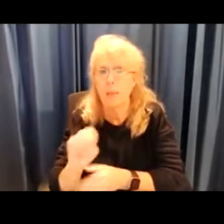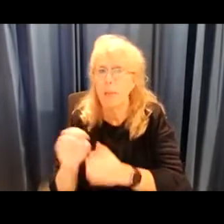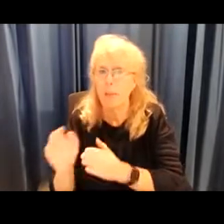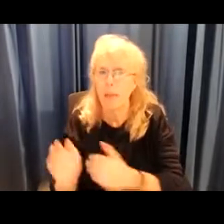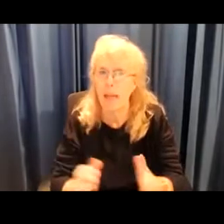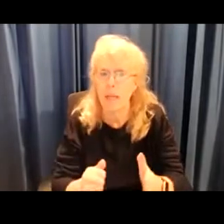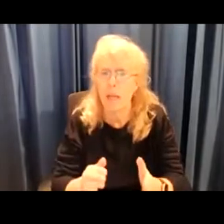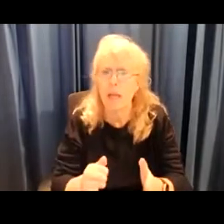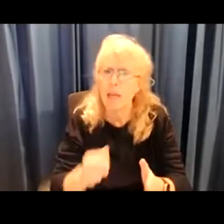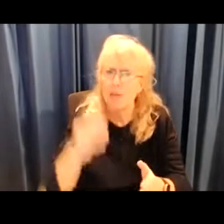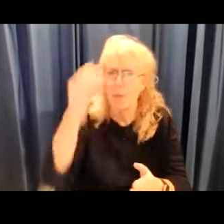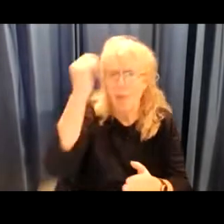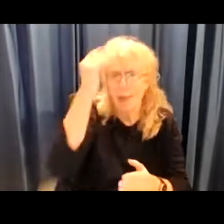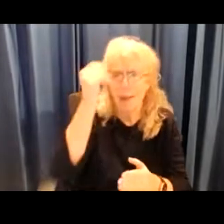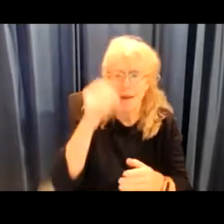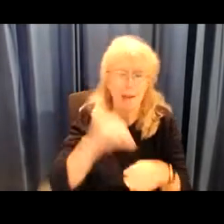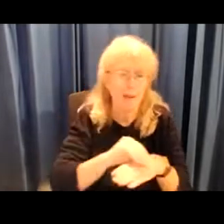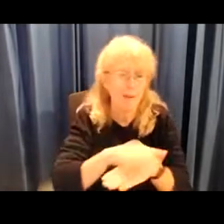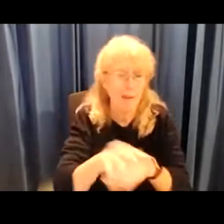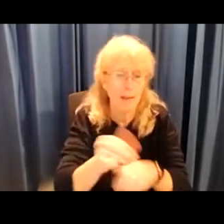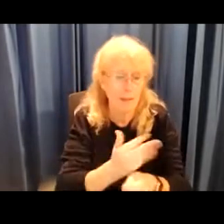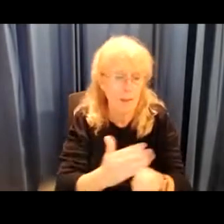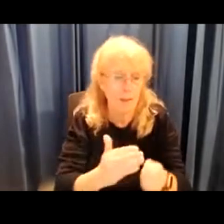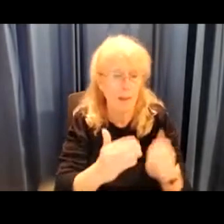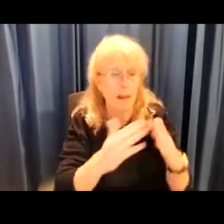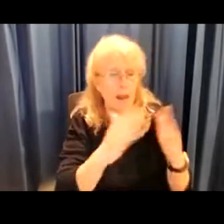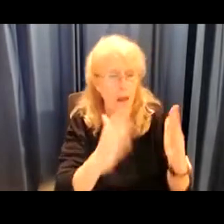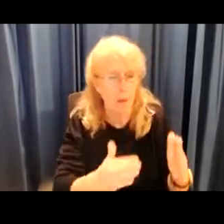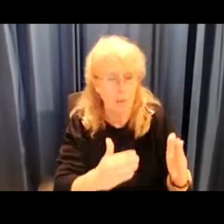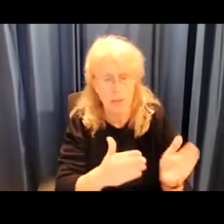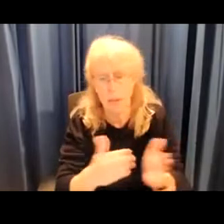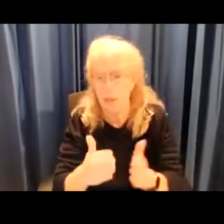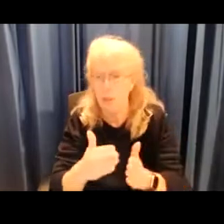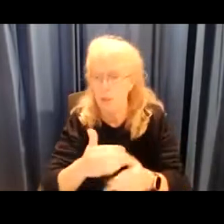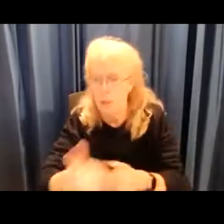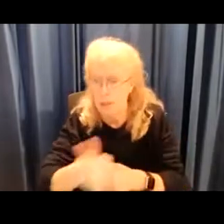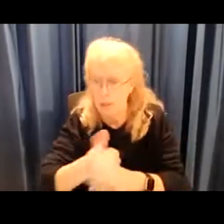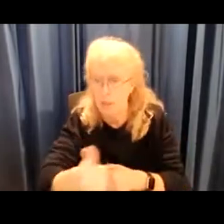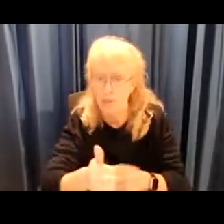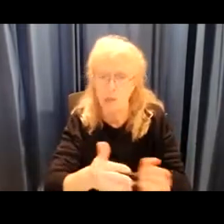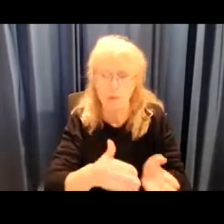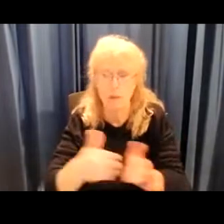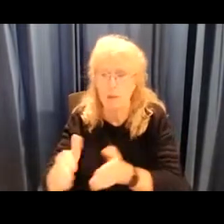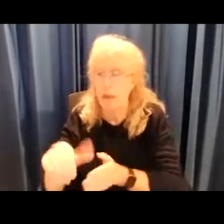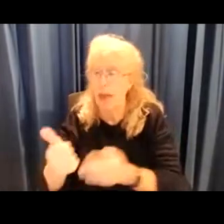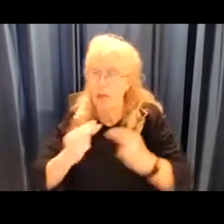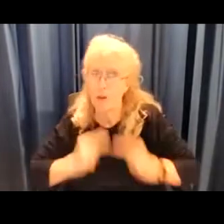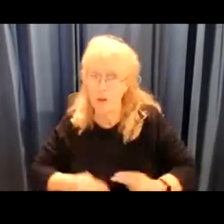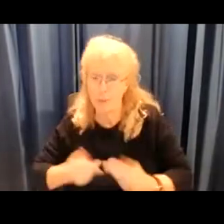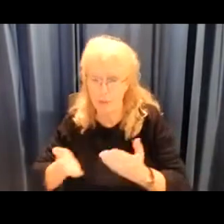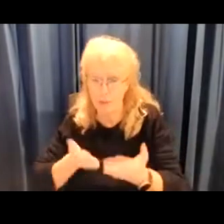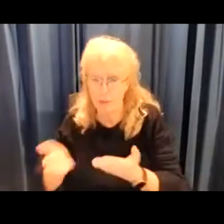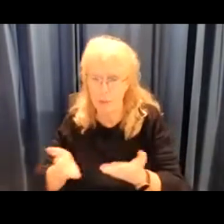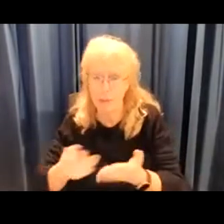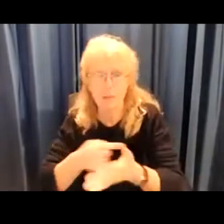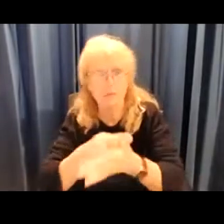affects everything from housing to transportation to, other human services. And so